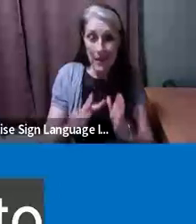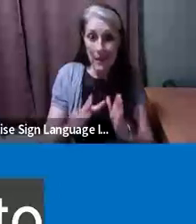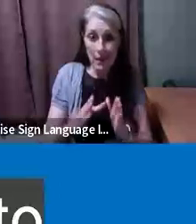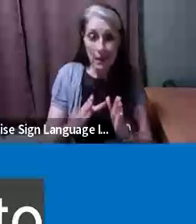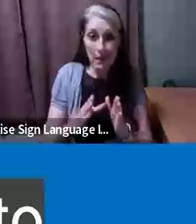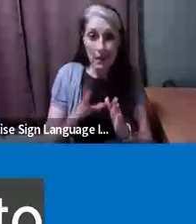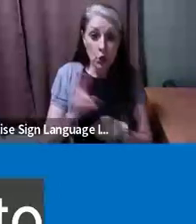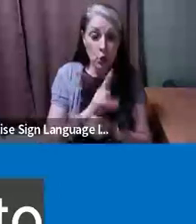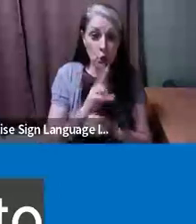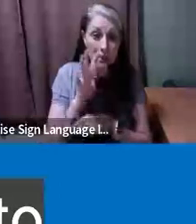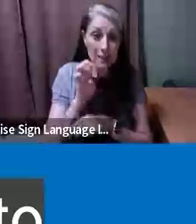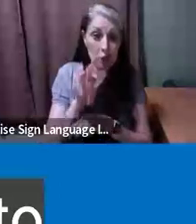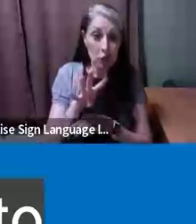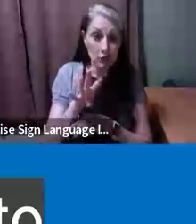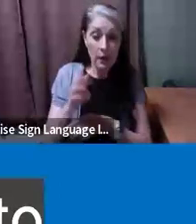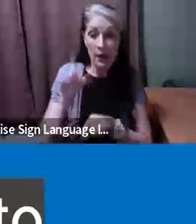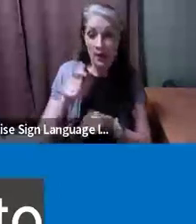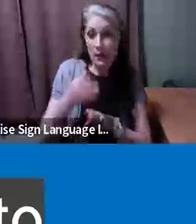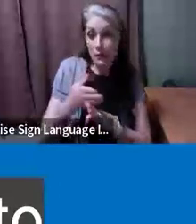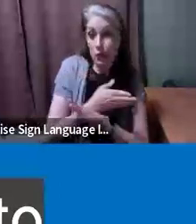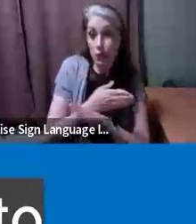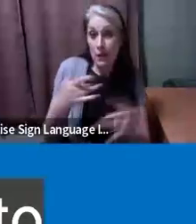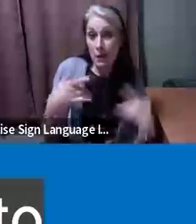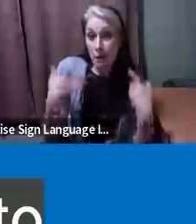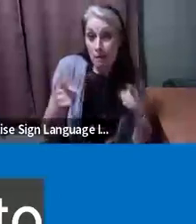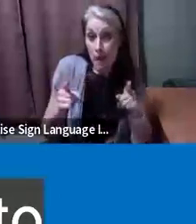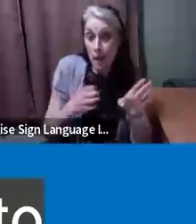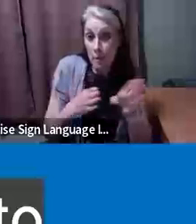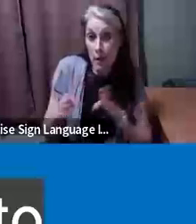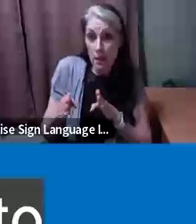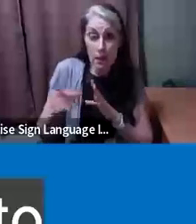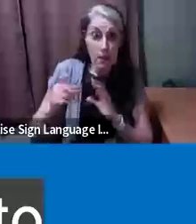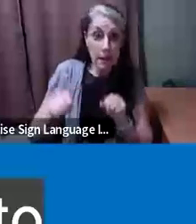survey of needs pre-event planning? Can you